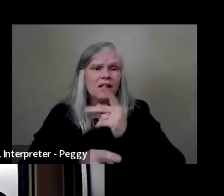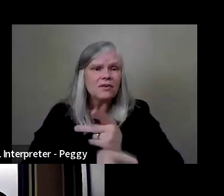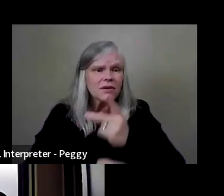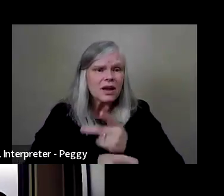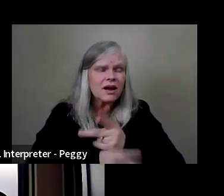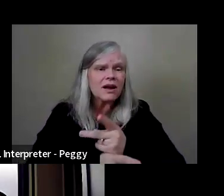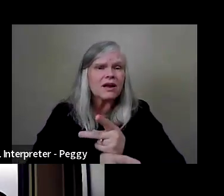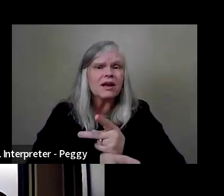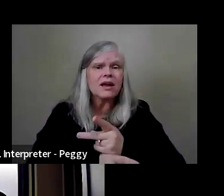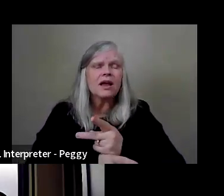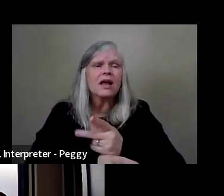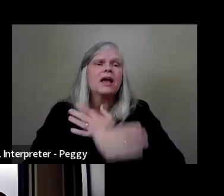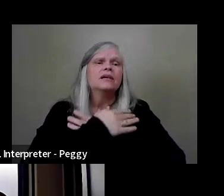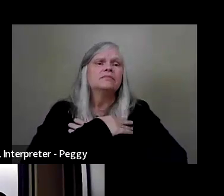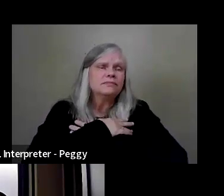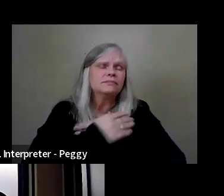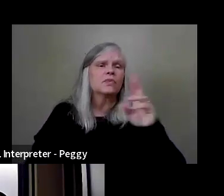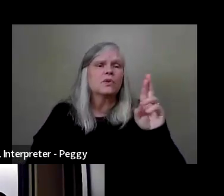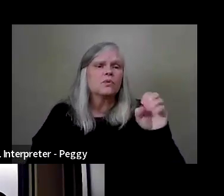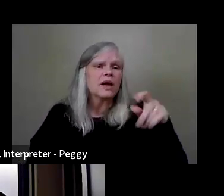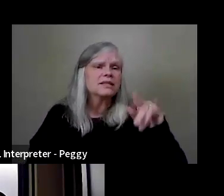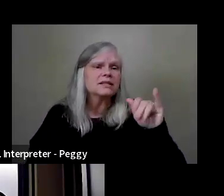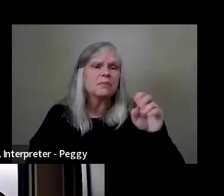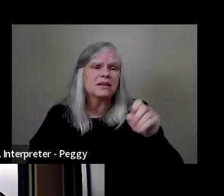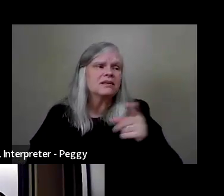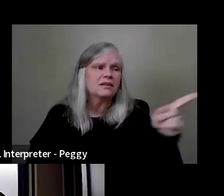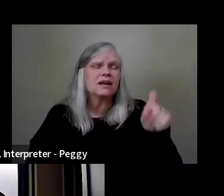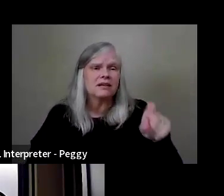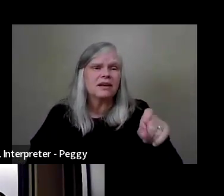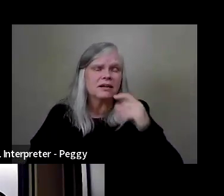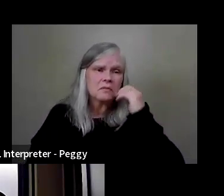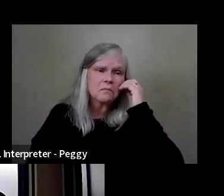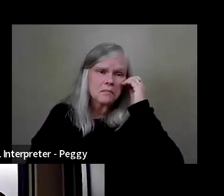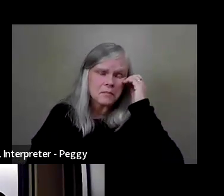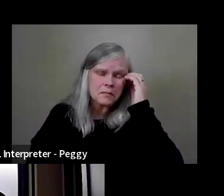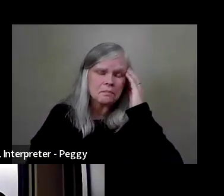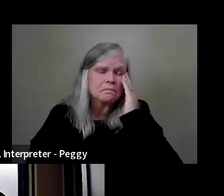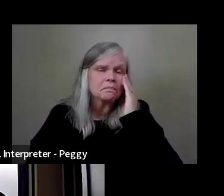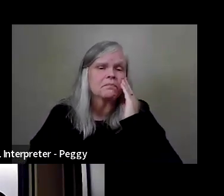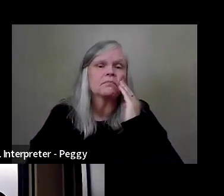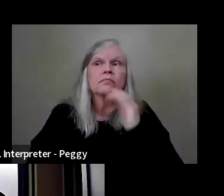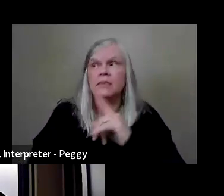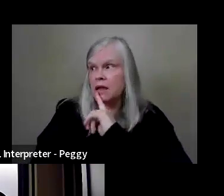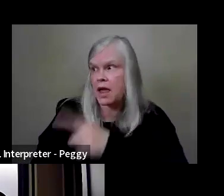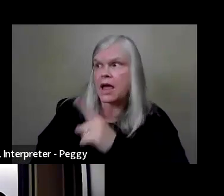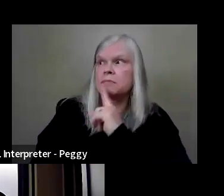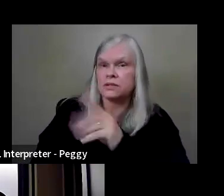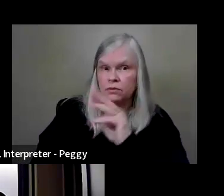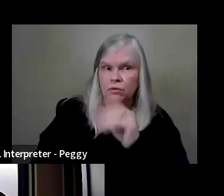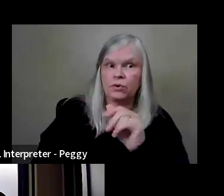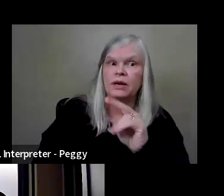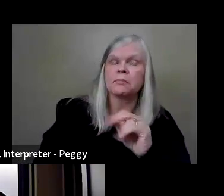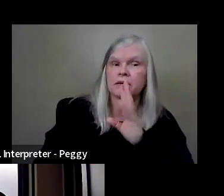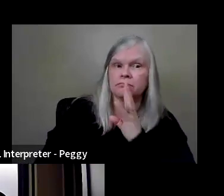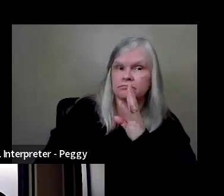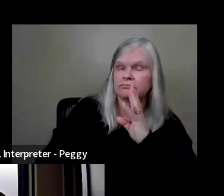and respite and stuff that they need as well. So certainly Yeah. that's part of the package, right? Absolutely. That is super